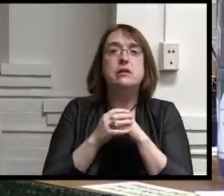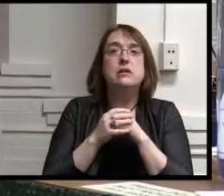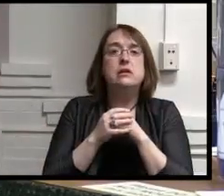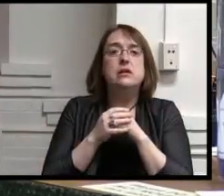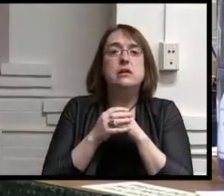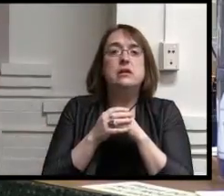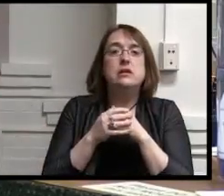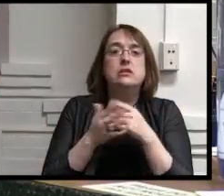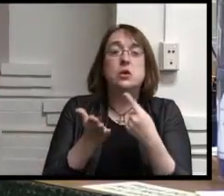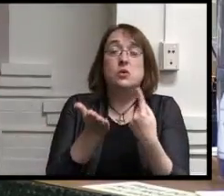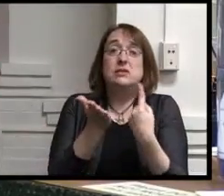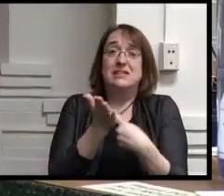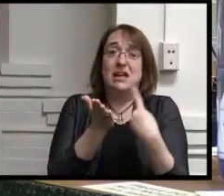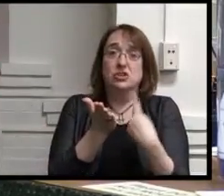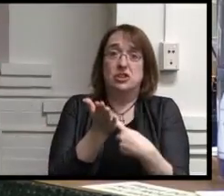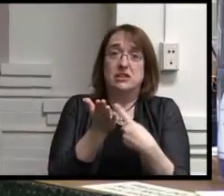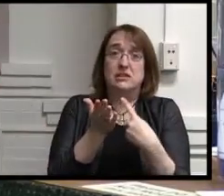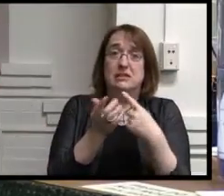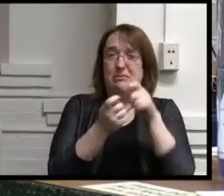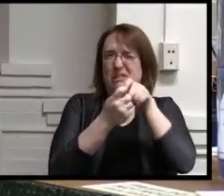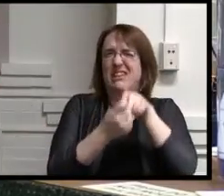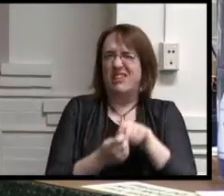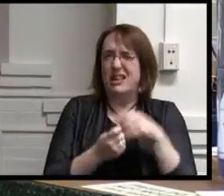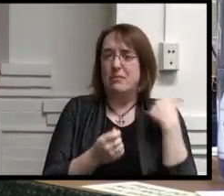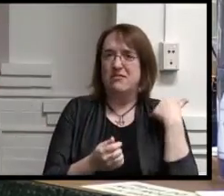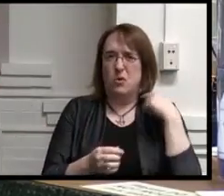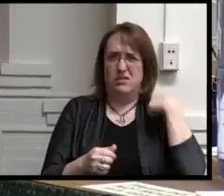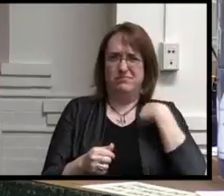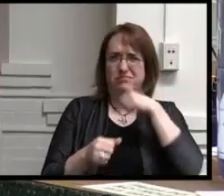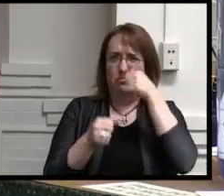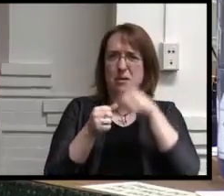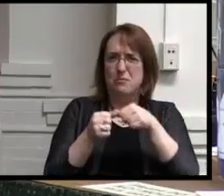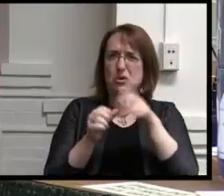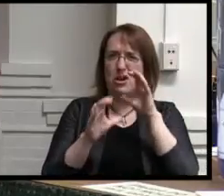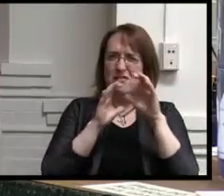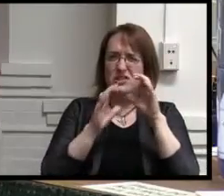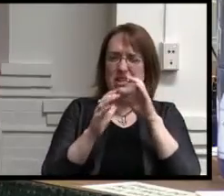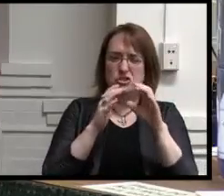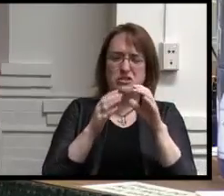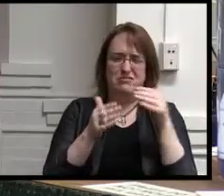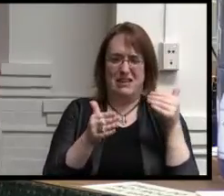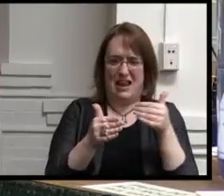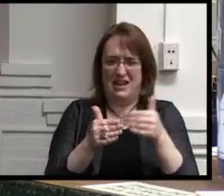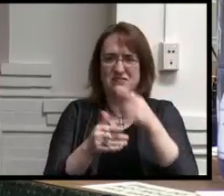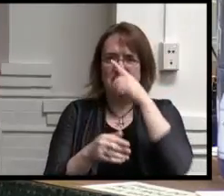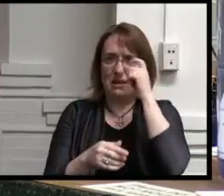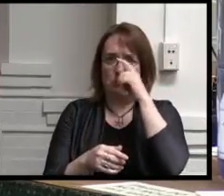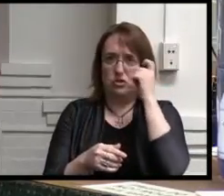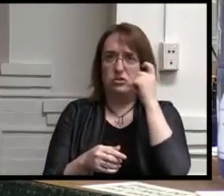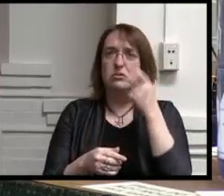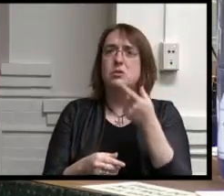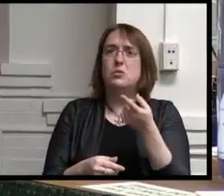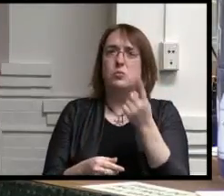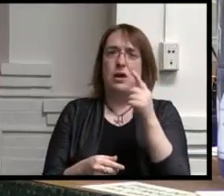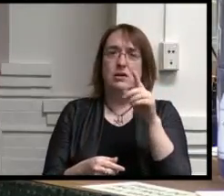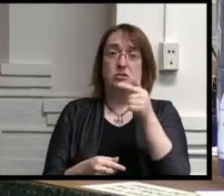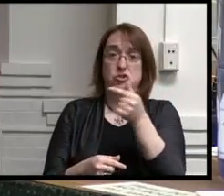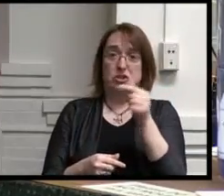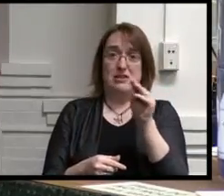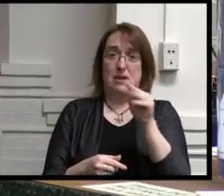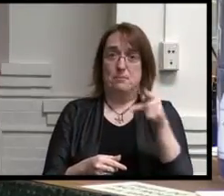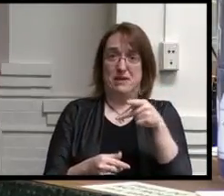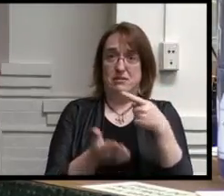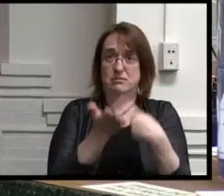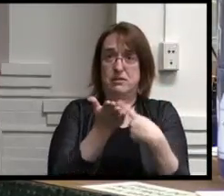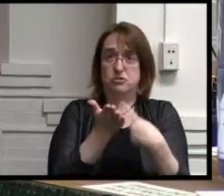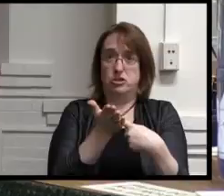What we have talked about very explicitly, because I can remember a conversation towards the end of the summer when you were approving one of the GMPs,